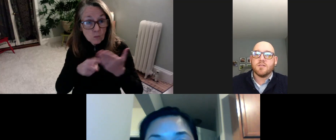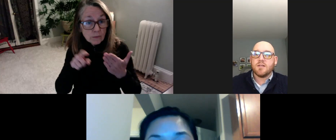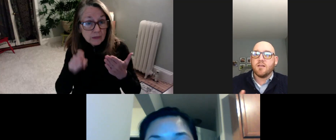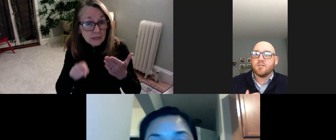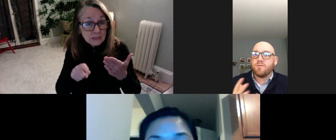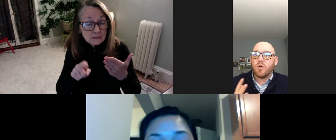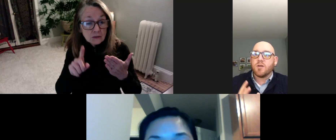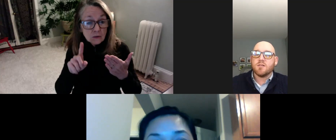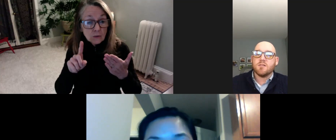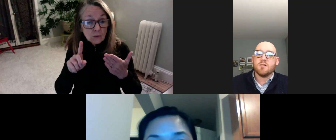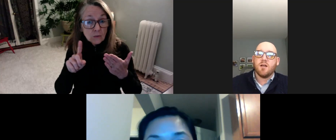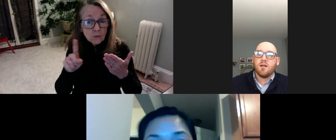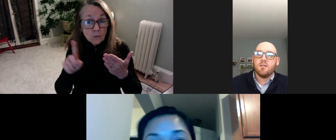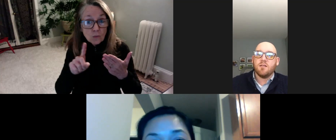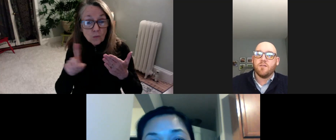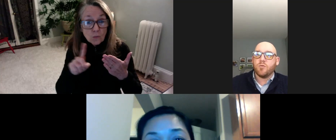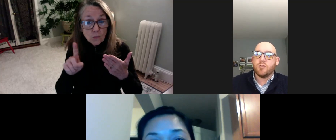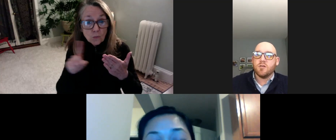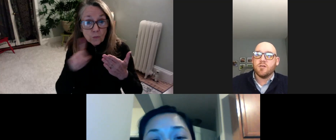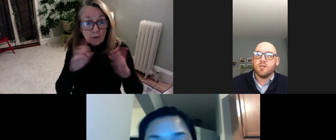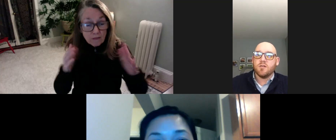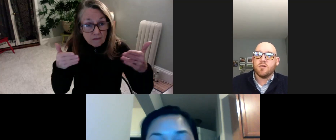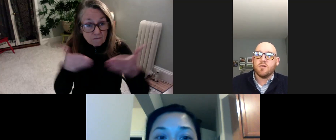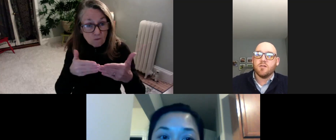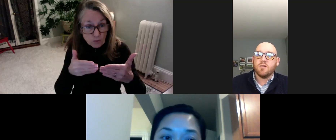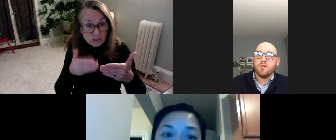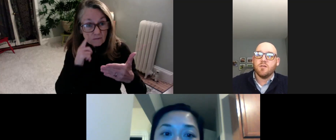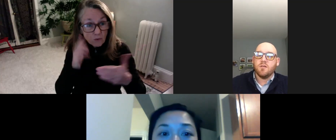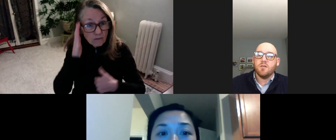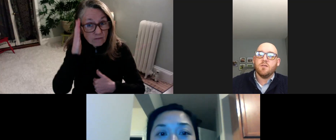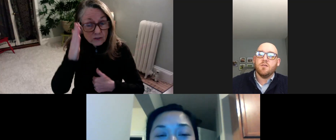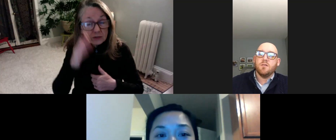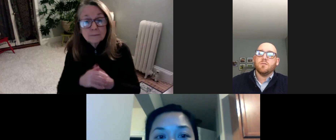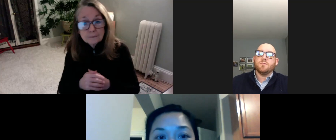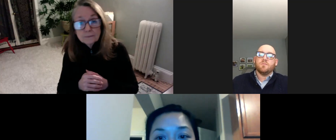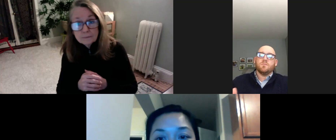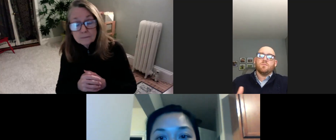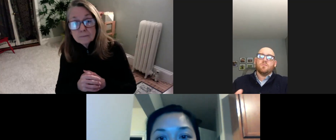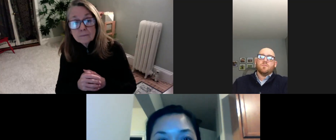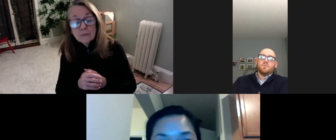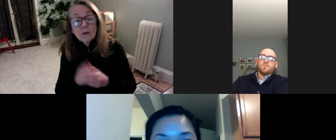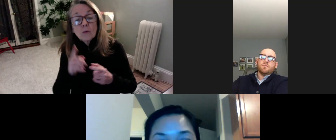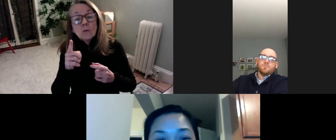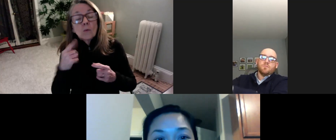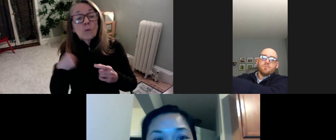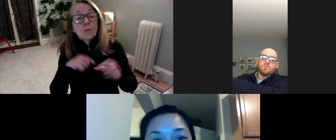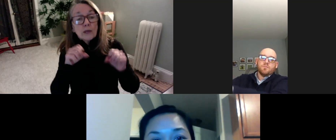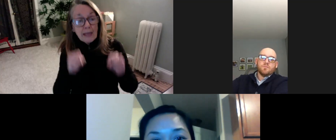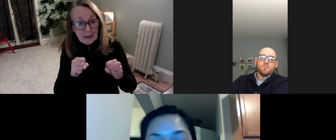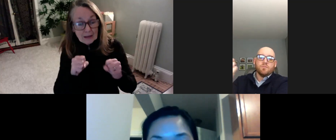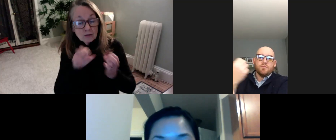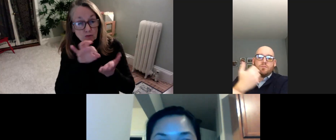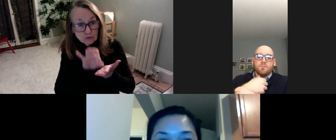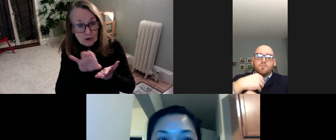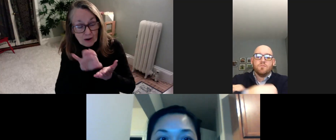where the state needs to focus on in the future? Exactly. So what we would be able to track is